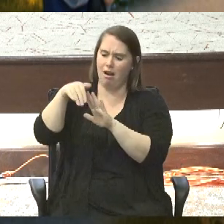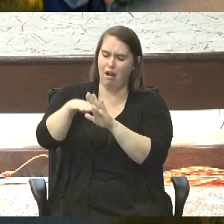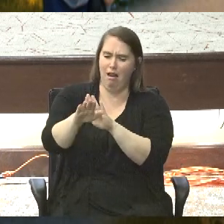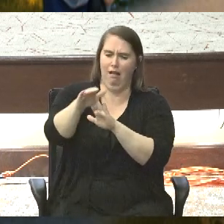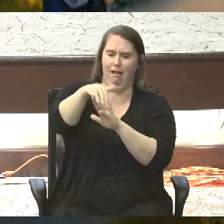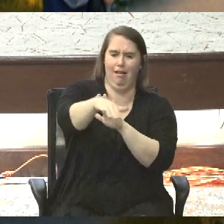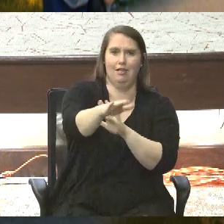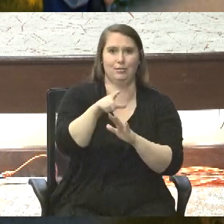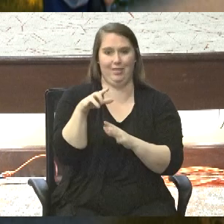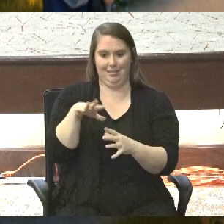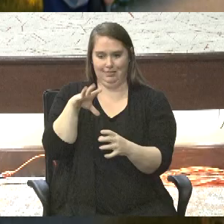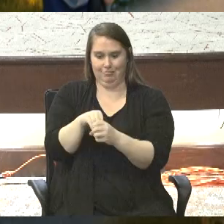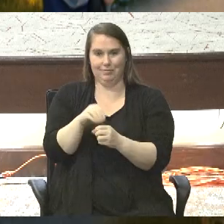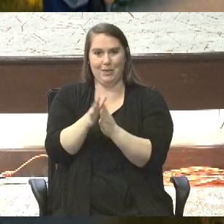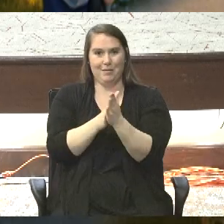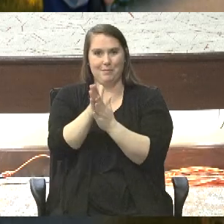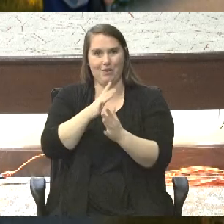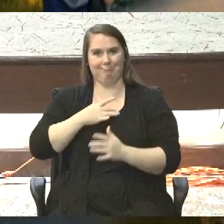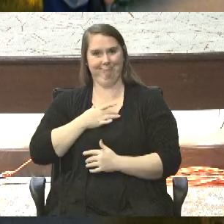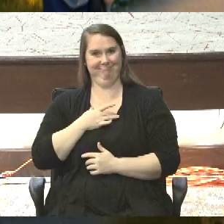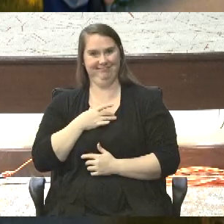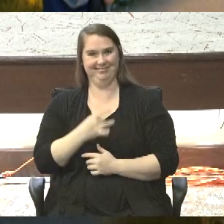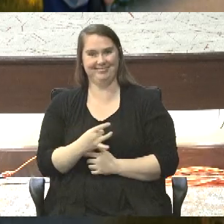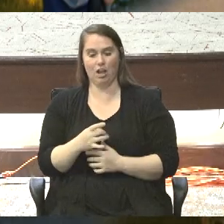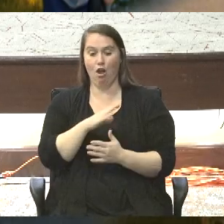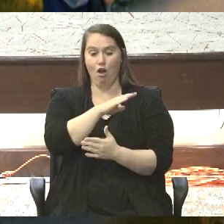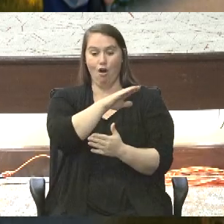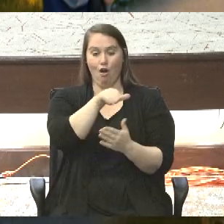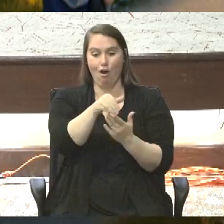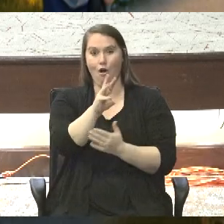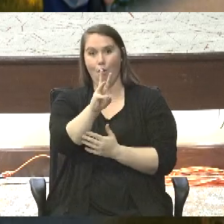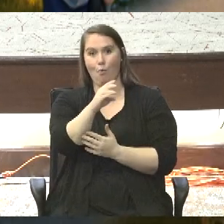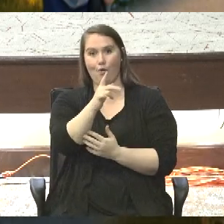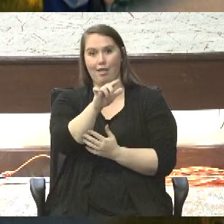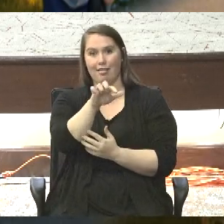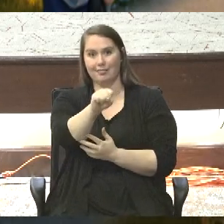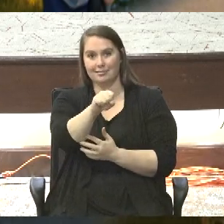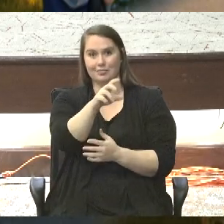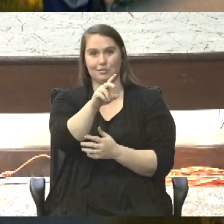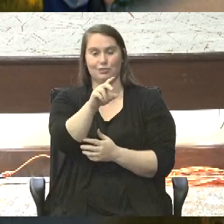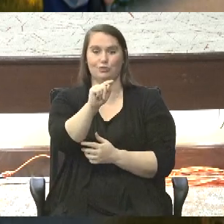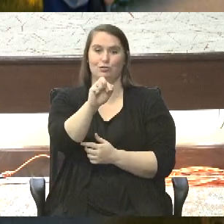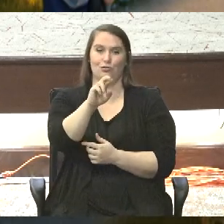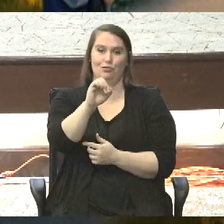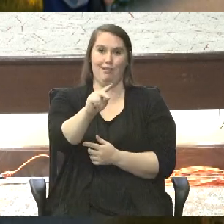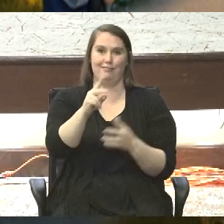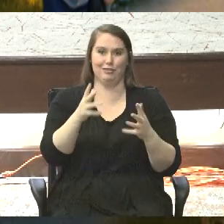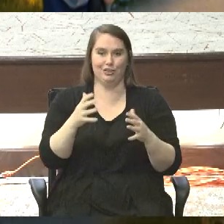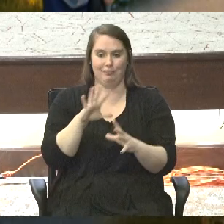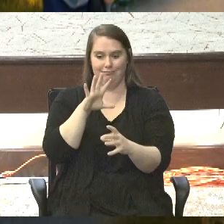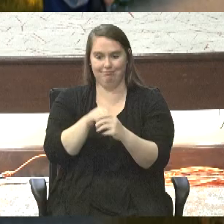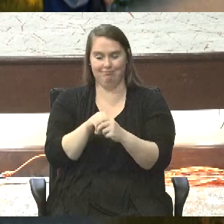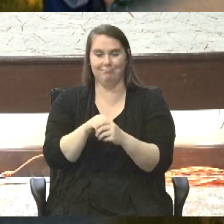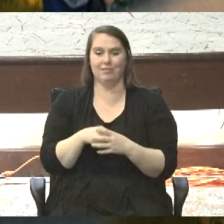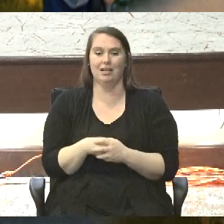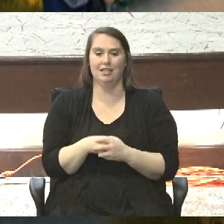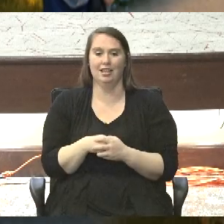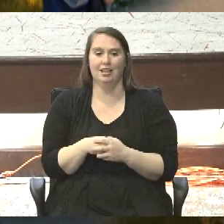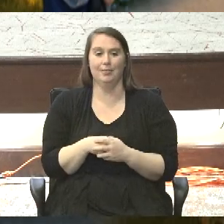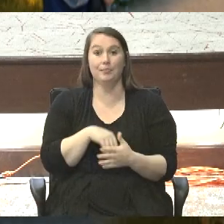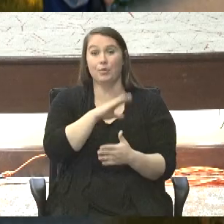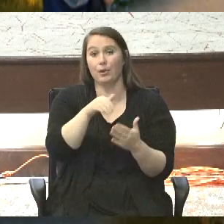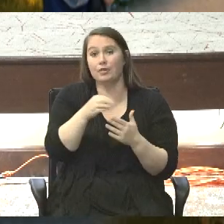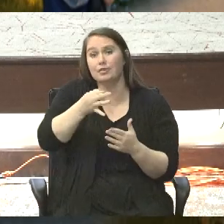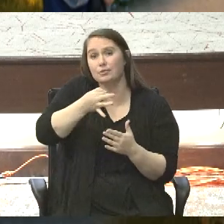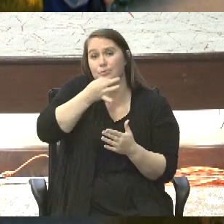as a component of the park. All-wheels track, while not for, the experts as far